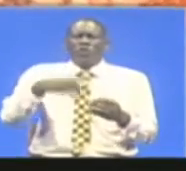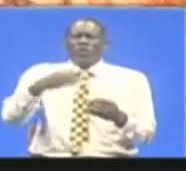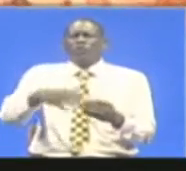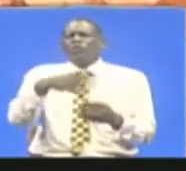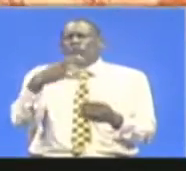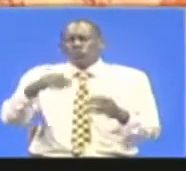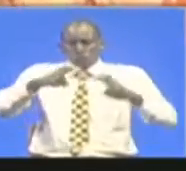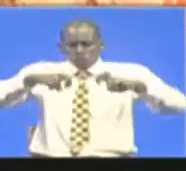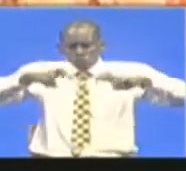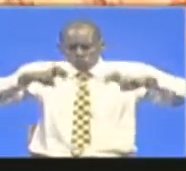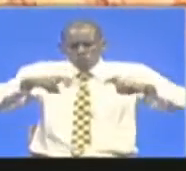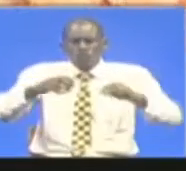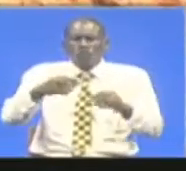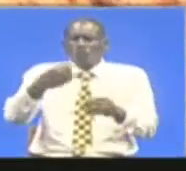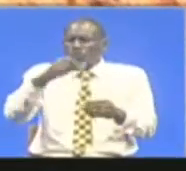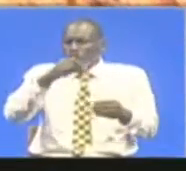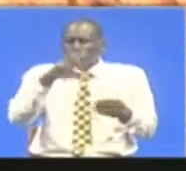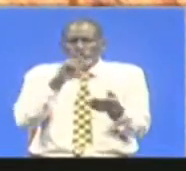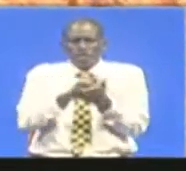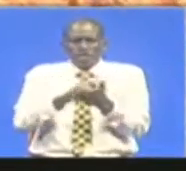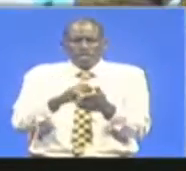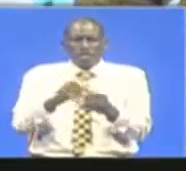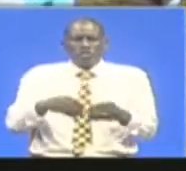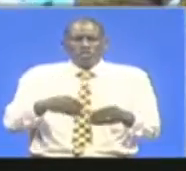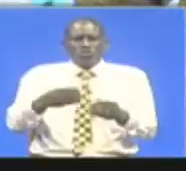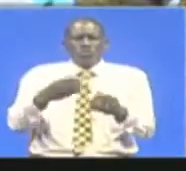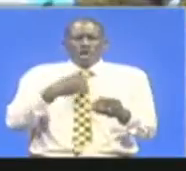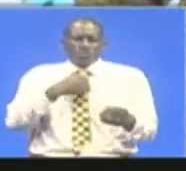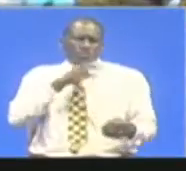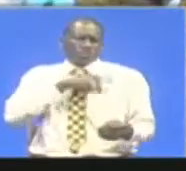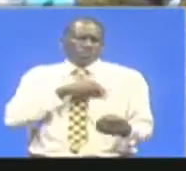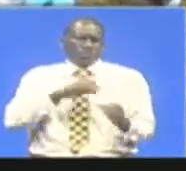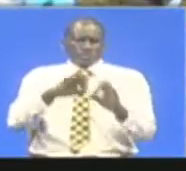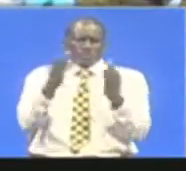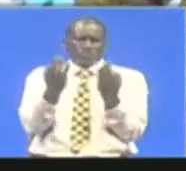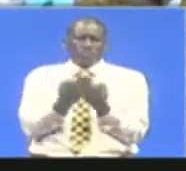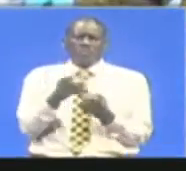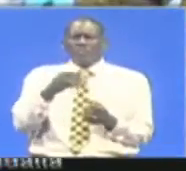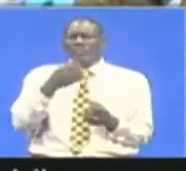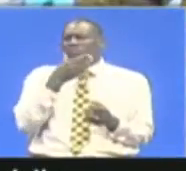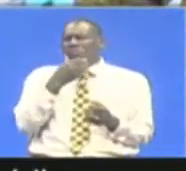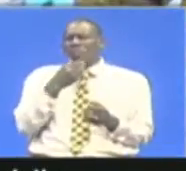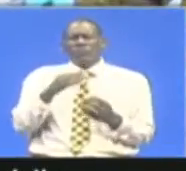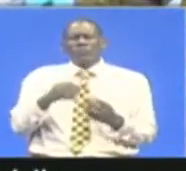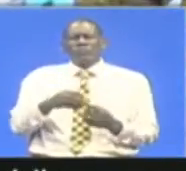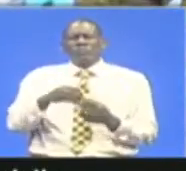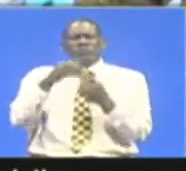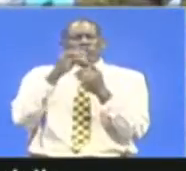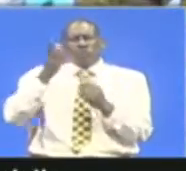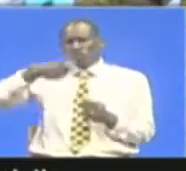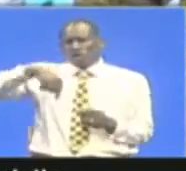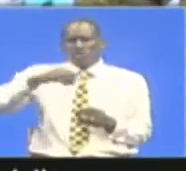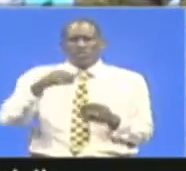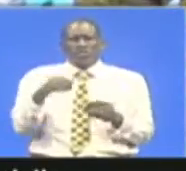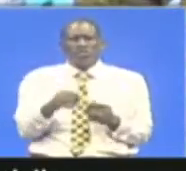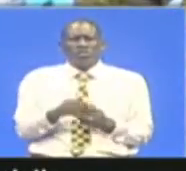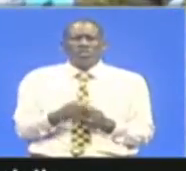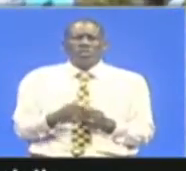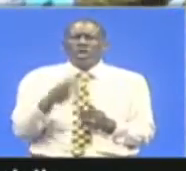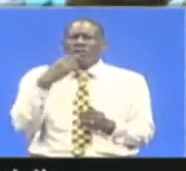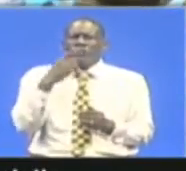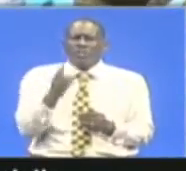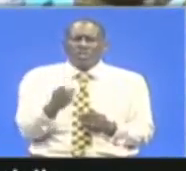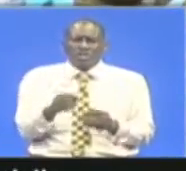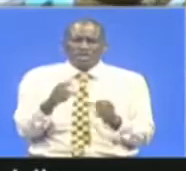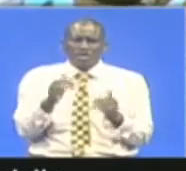a living, even just for their family's sake. It was very special to us. Are you getting overwhelmed?